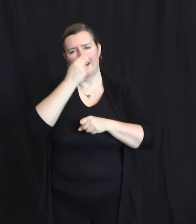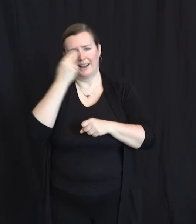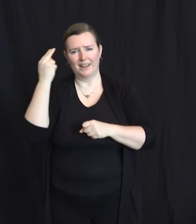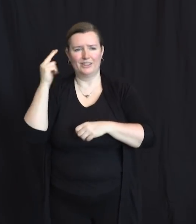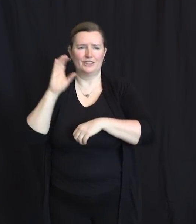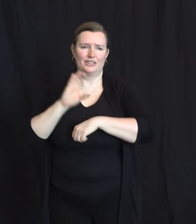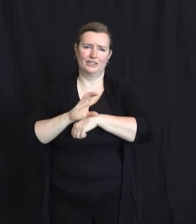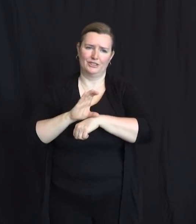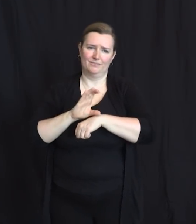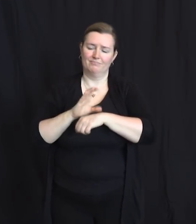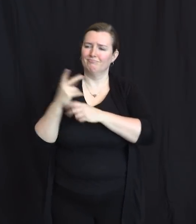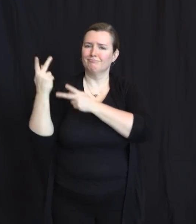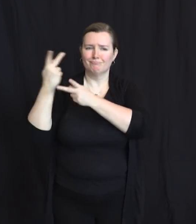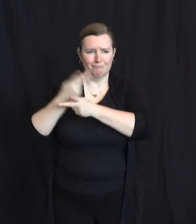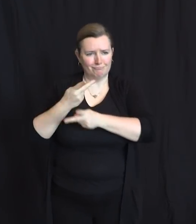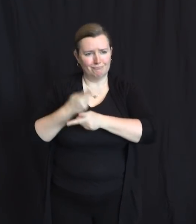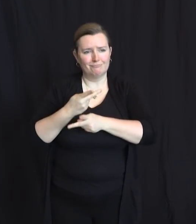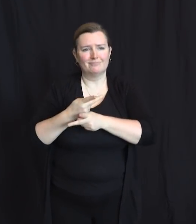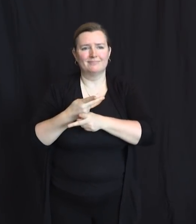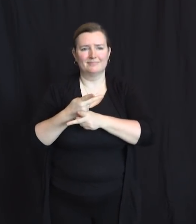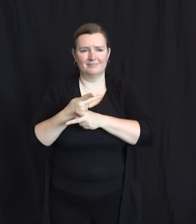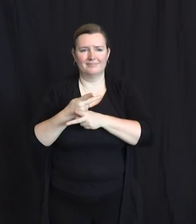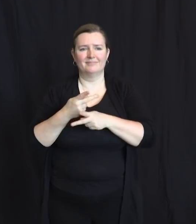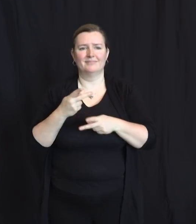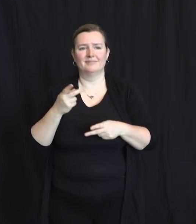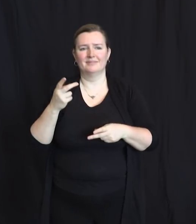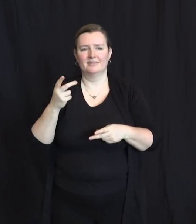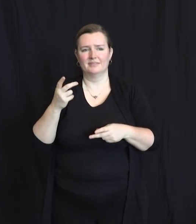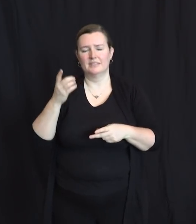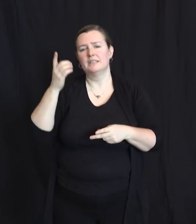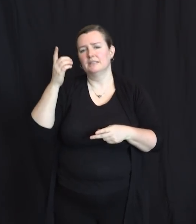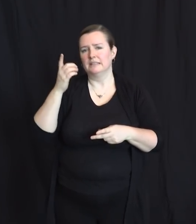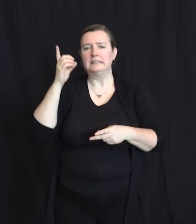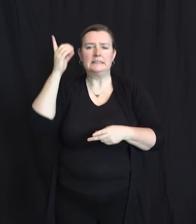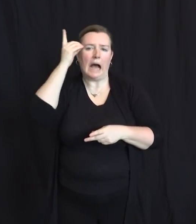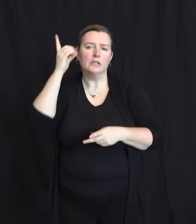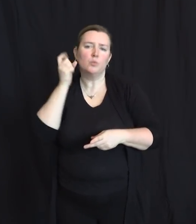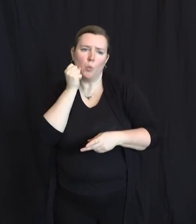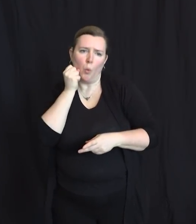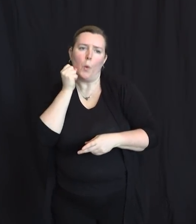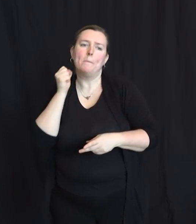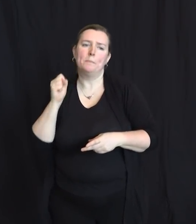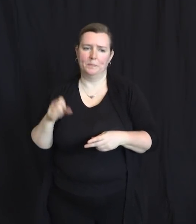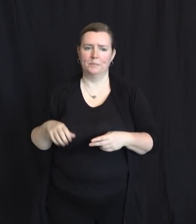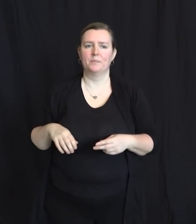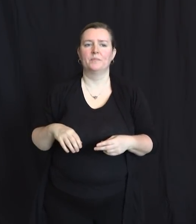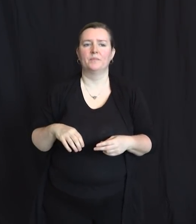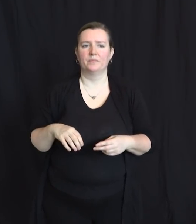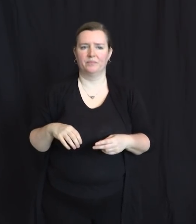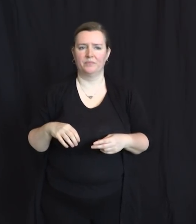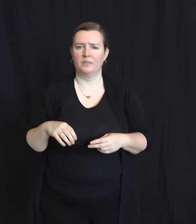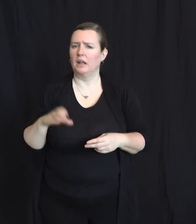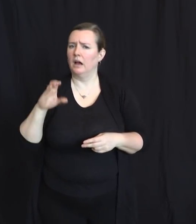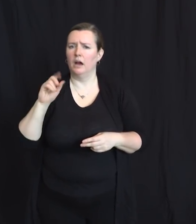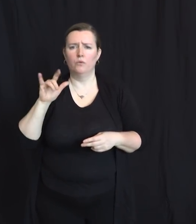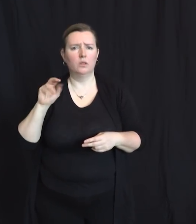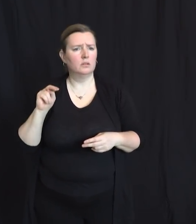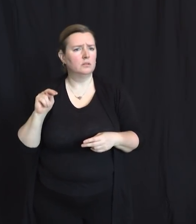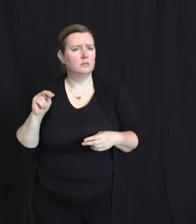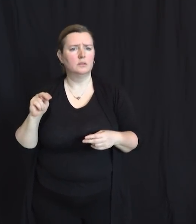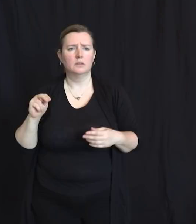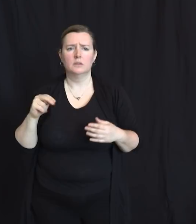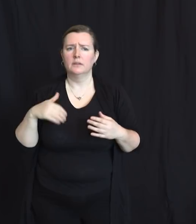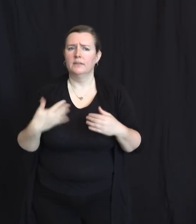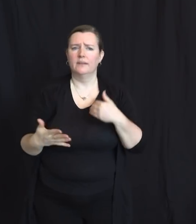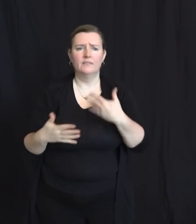Down syndrome. Yet through Carolyn's love and hard work, Thomas was given every possible opportunity to